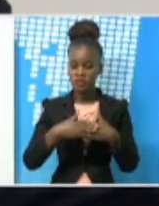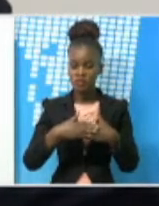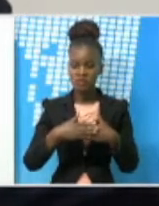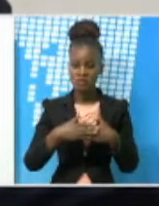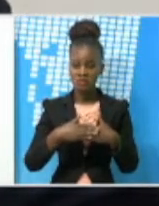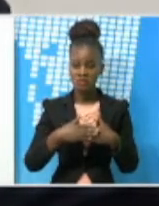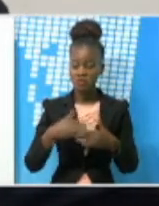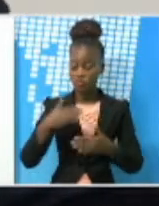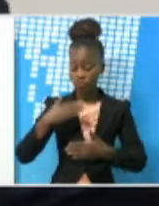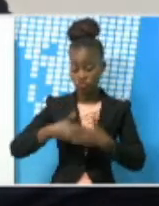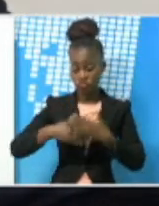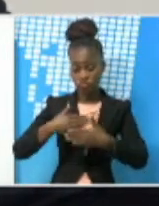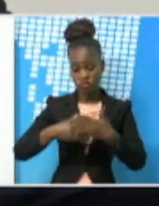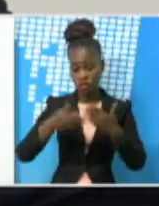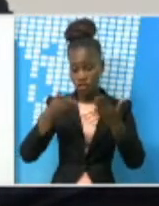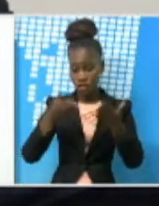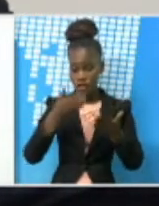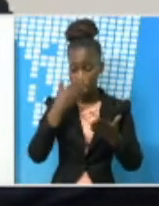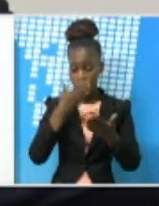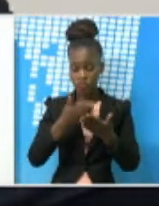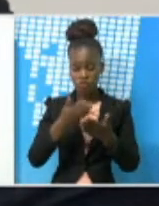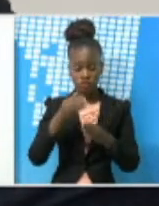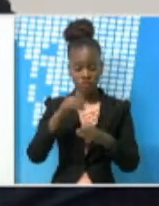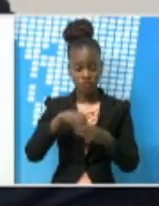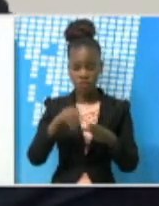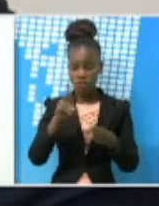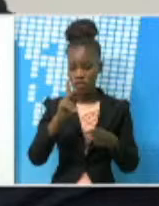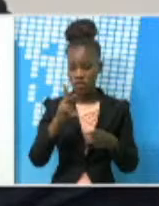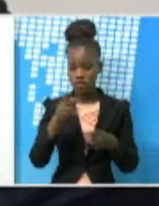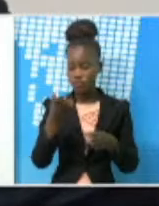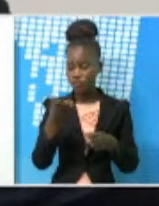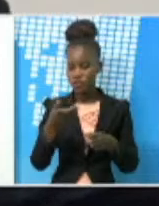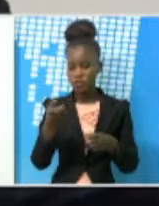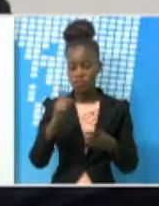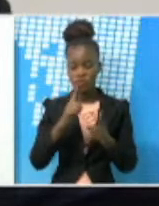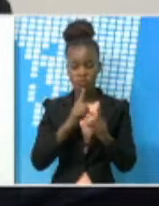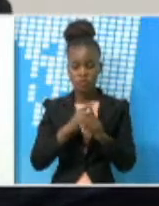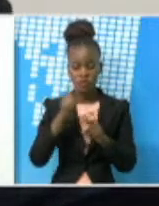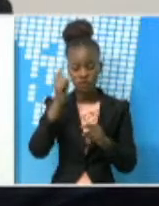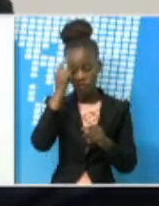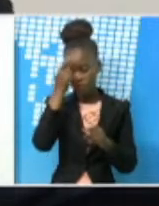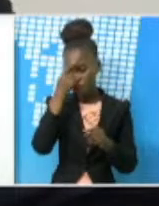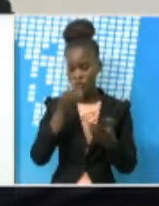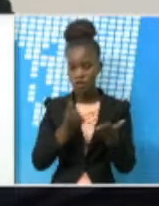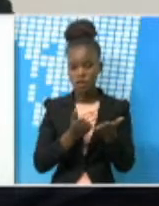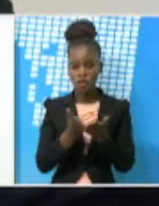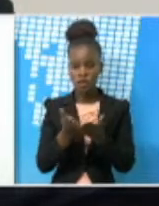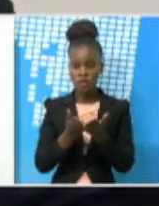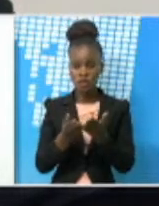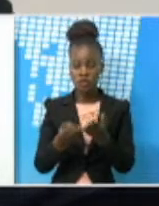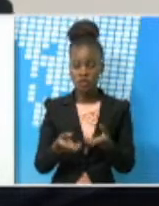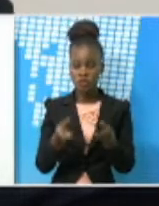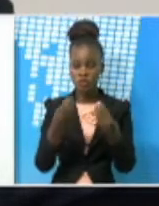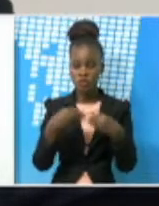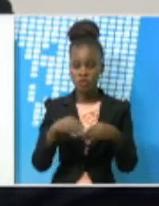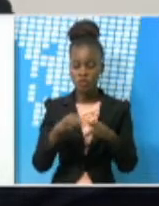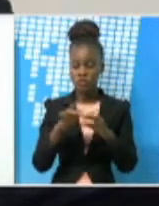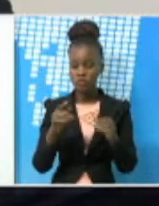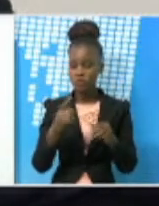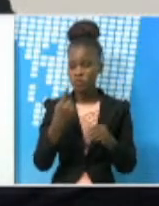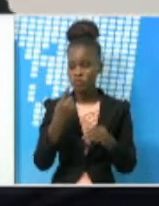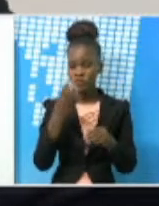neighbor to this will be the Huduma centers in Kenya, where you find all government services offered online in one building.